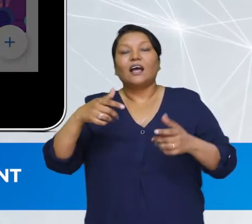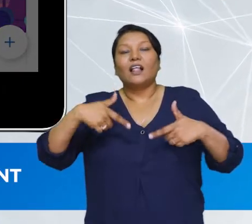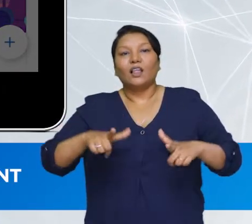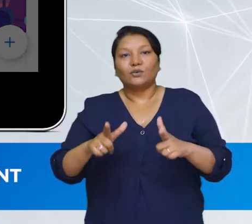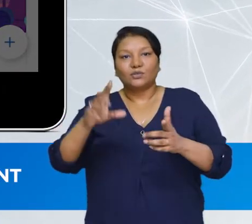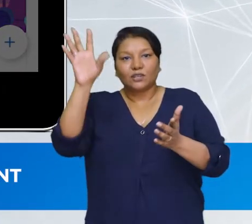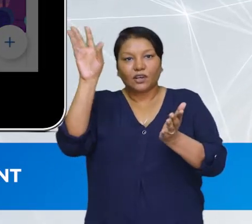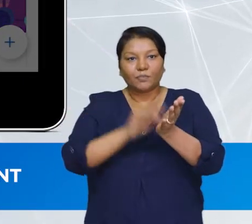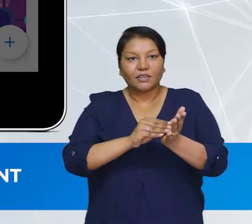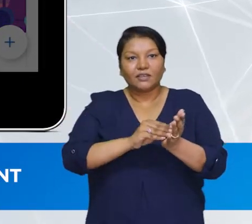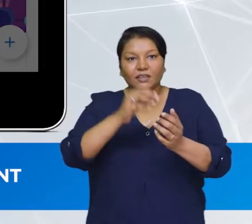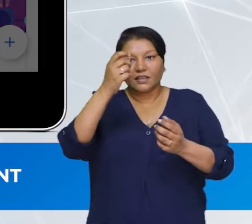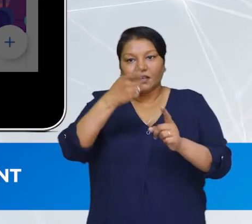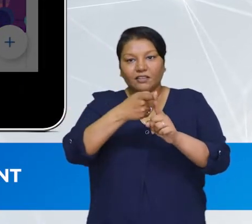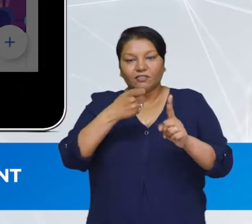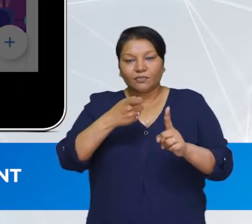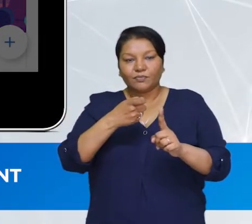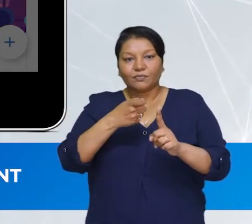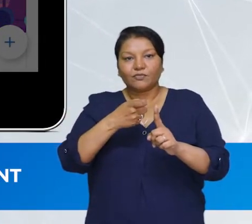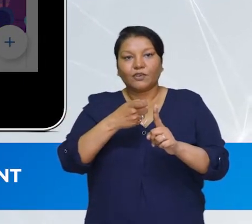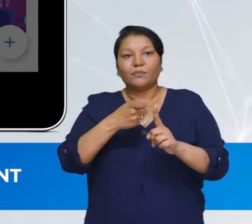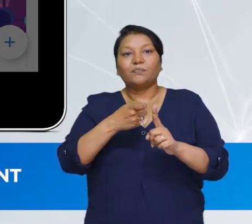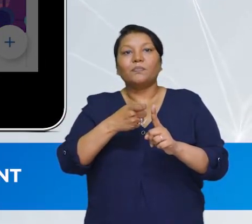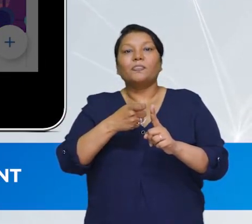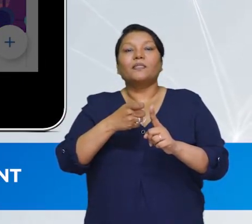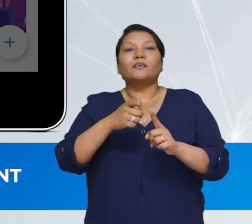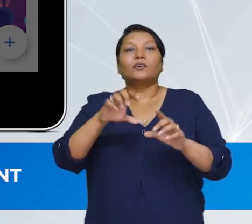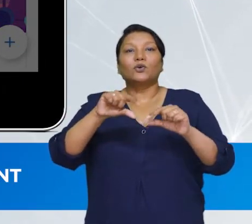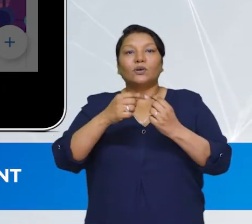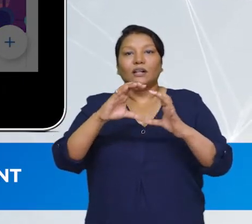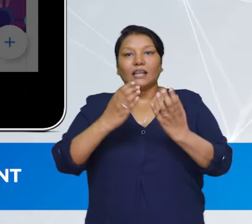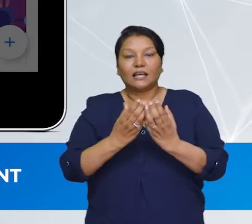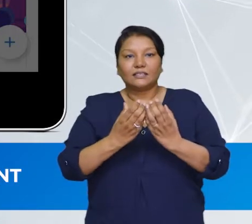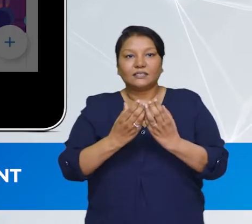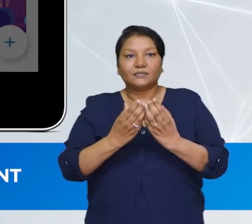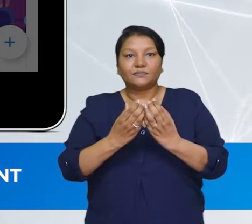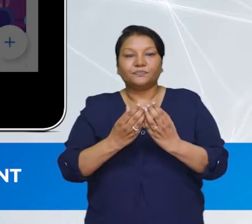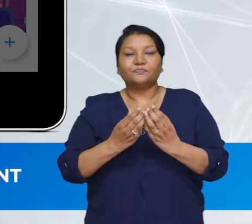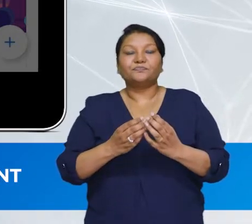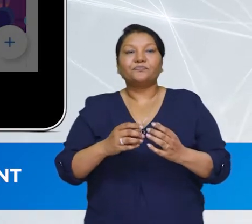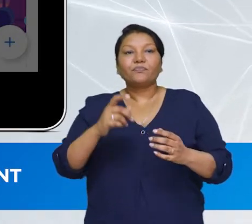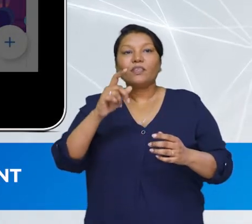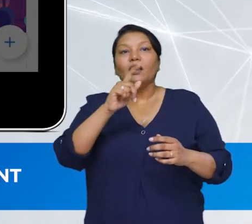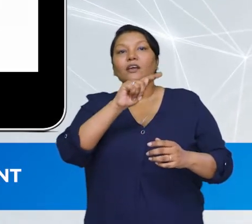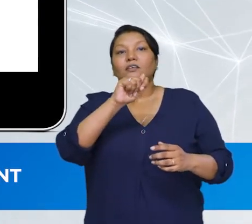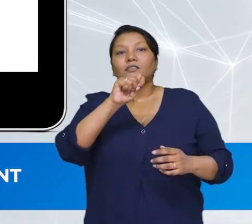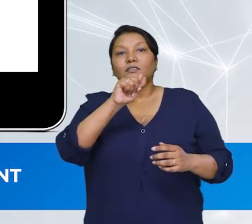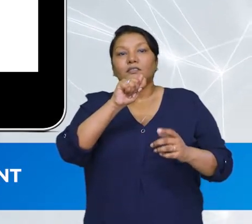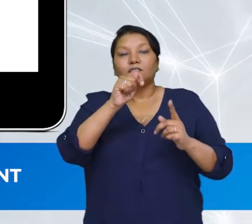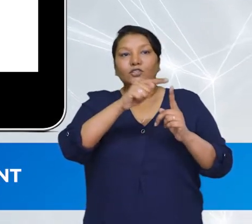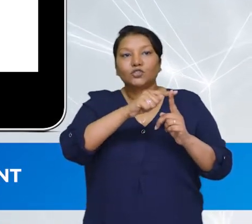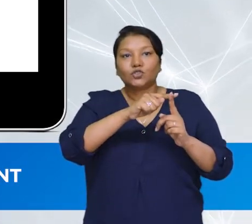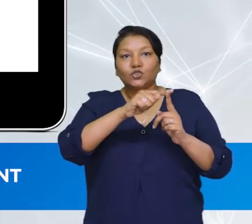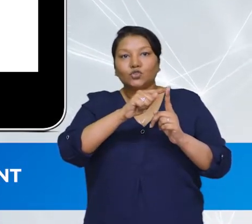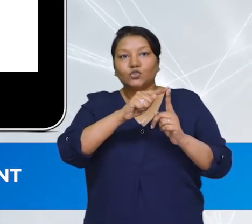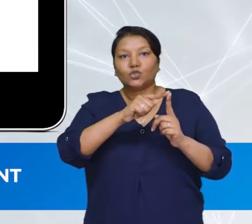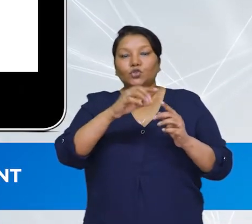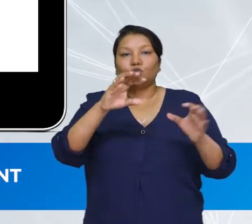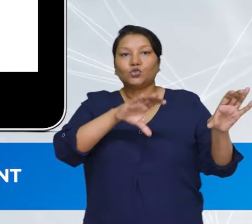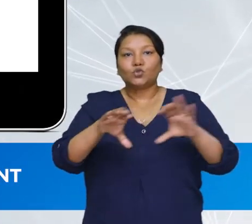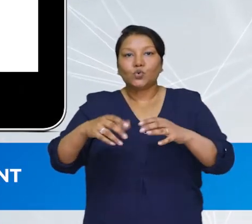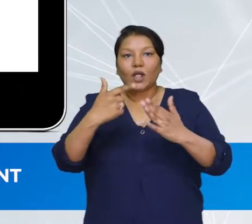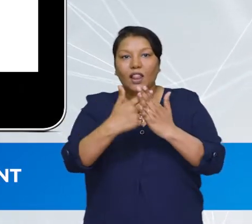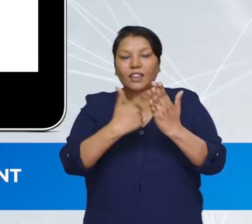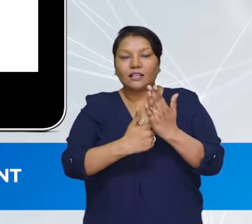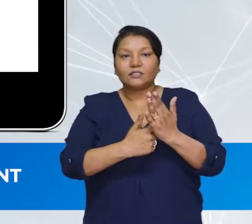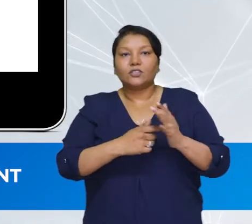The to-do list shows anything that you have upcoming in any of your classes. This includes all your